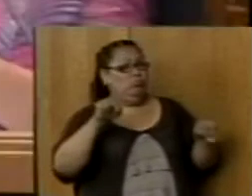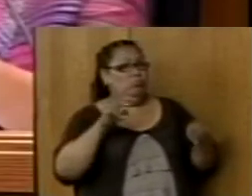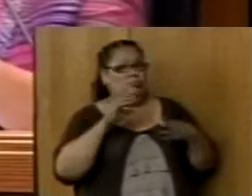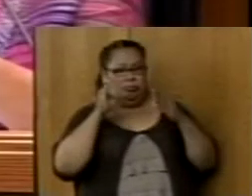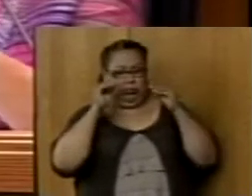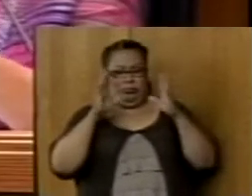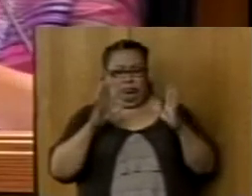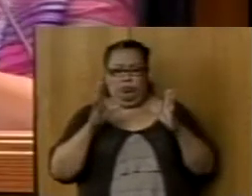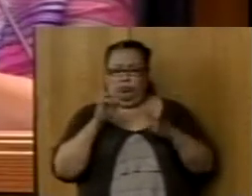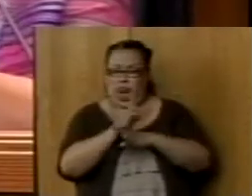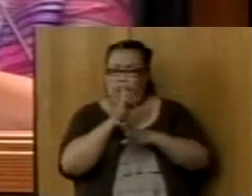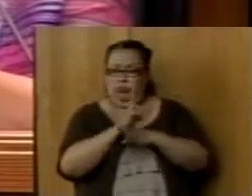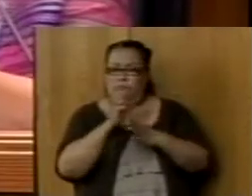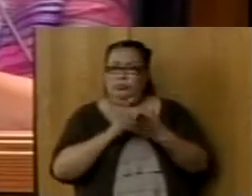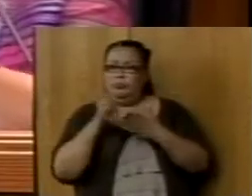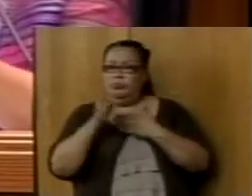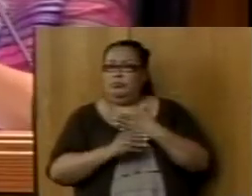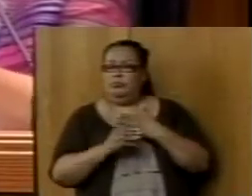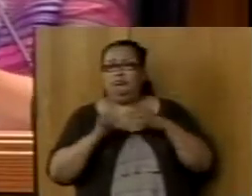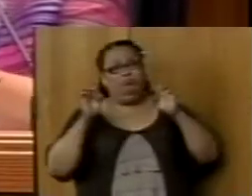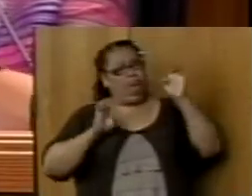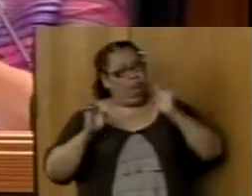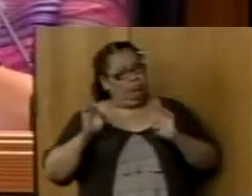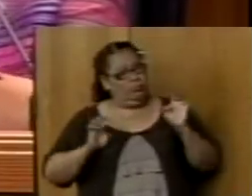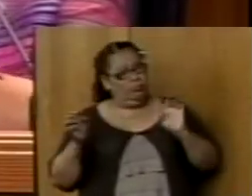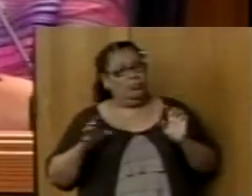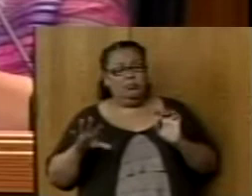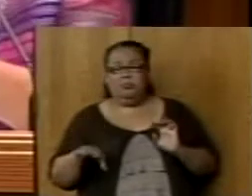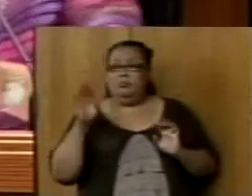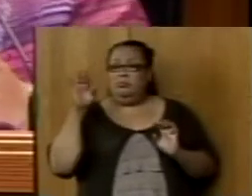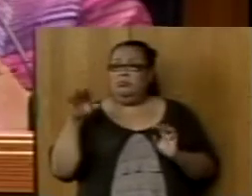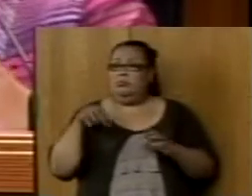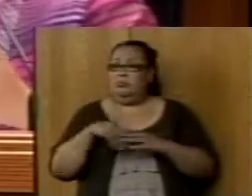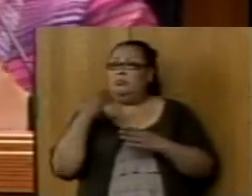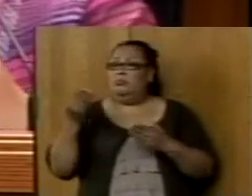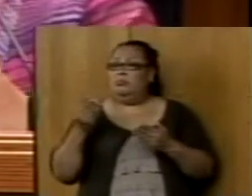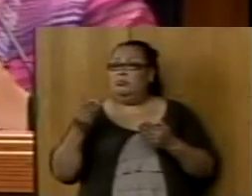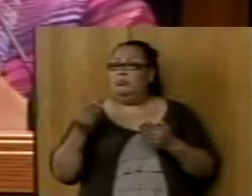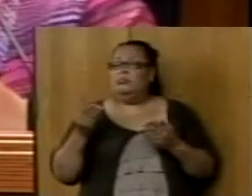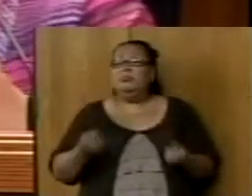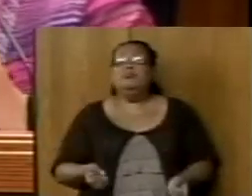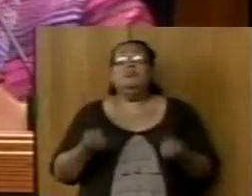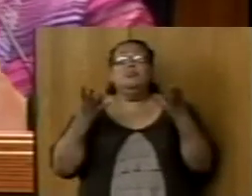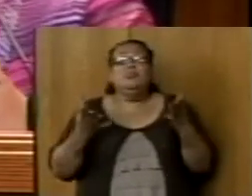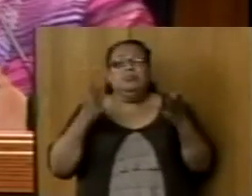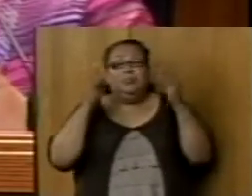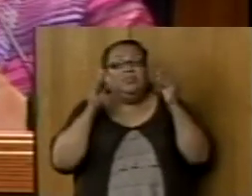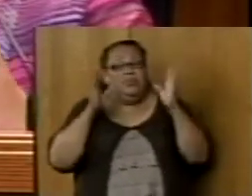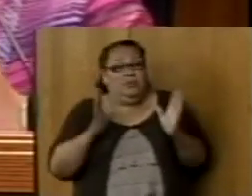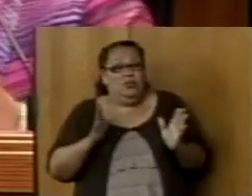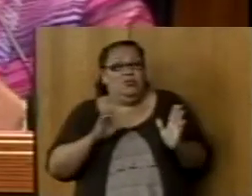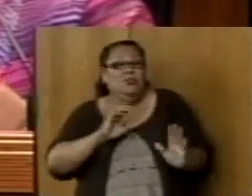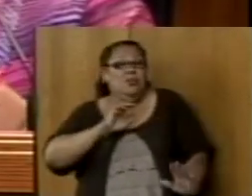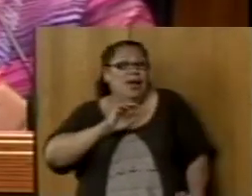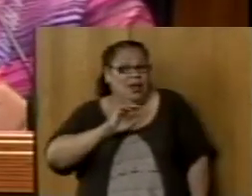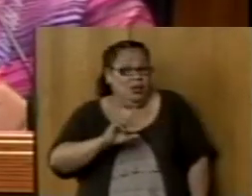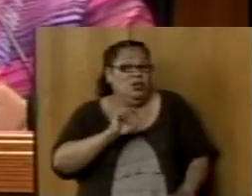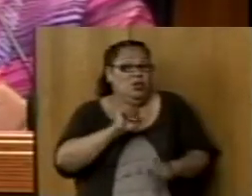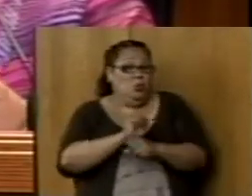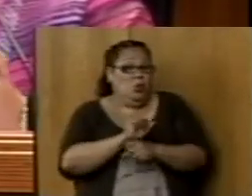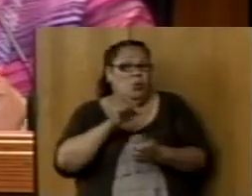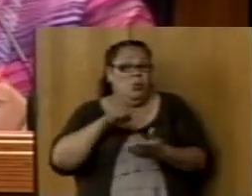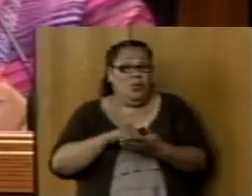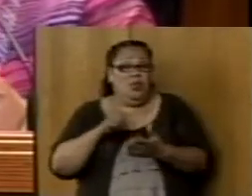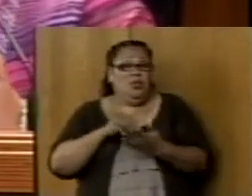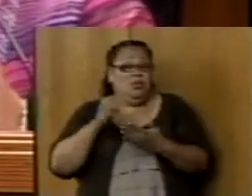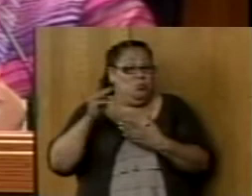this program and taking some kind of evaluation and finding out how many teachers actually work with this